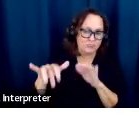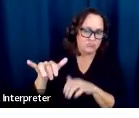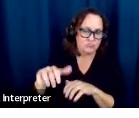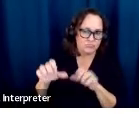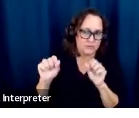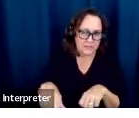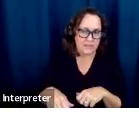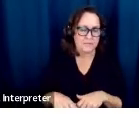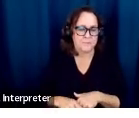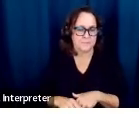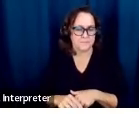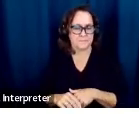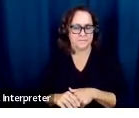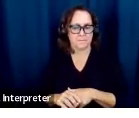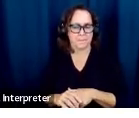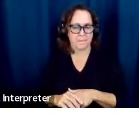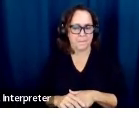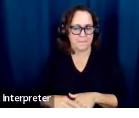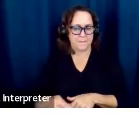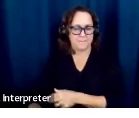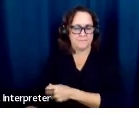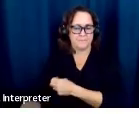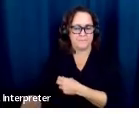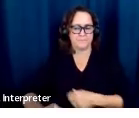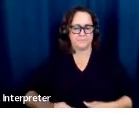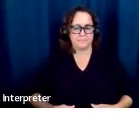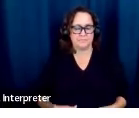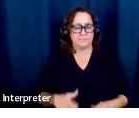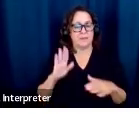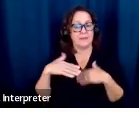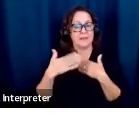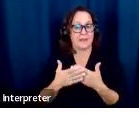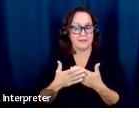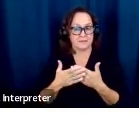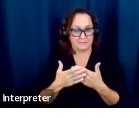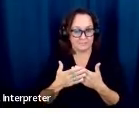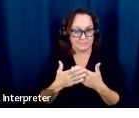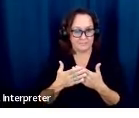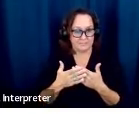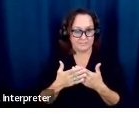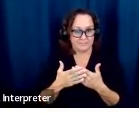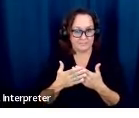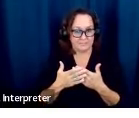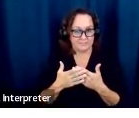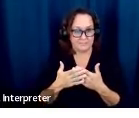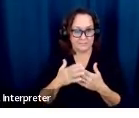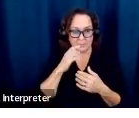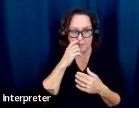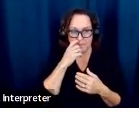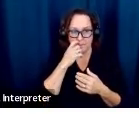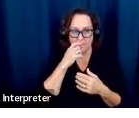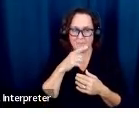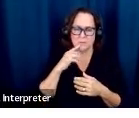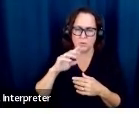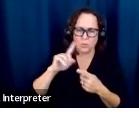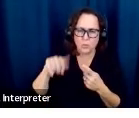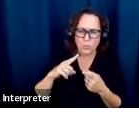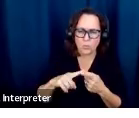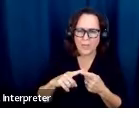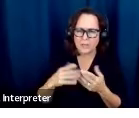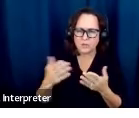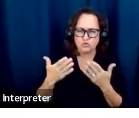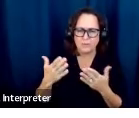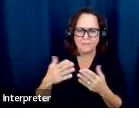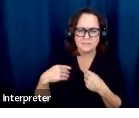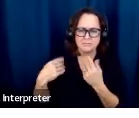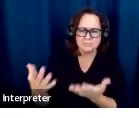we will get to it at the next question break. So next up, the next topic here is about when services can be provided by a